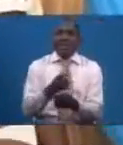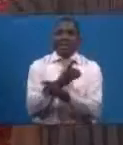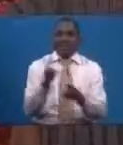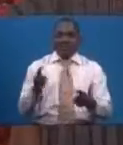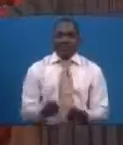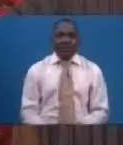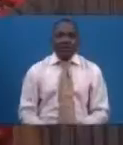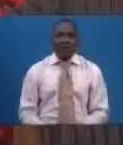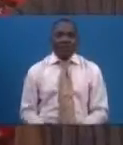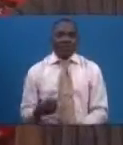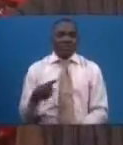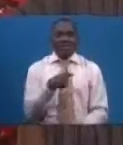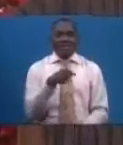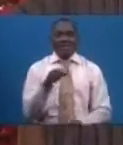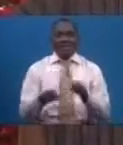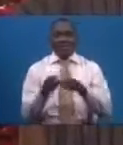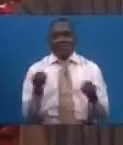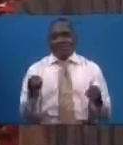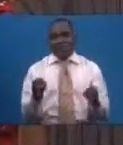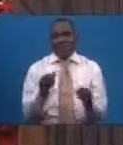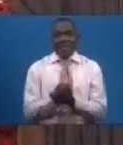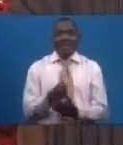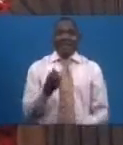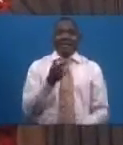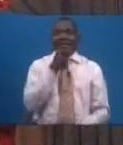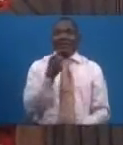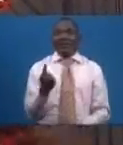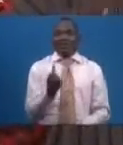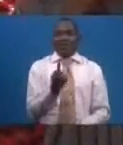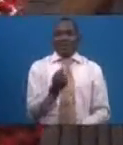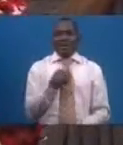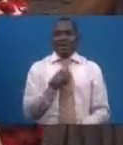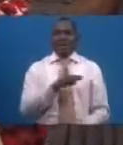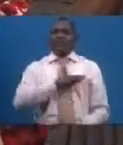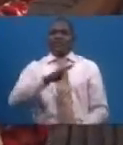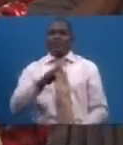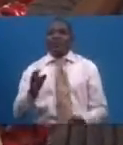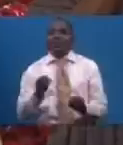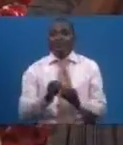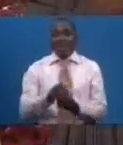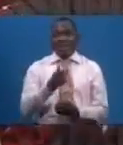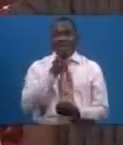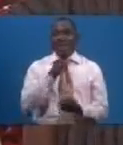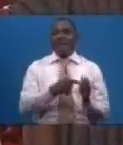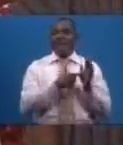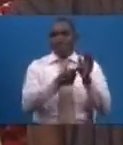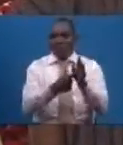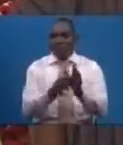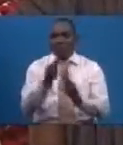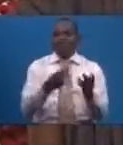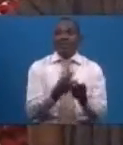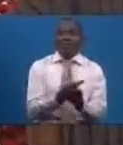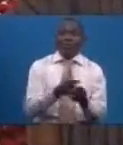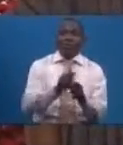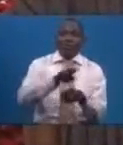law. We have no doubt that by that singular act of courage, you have indeed demonstrated to Ghanaians and the world